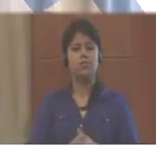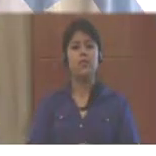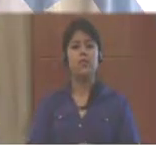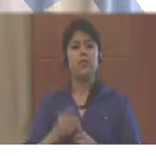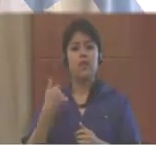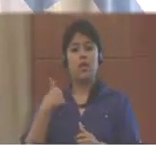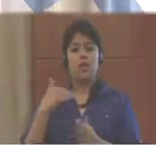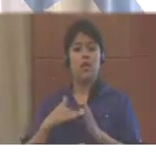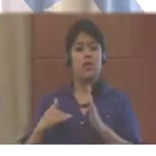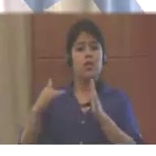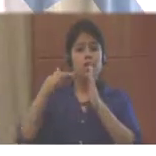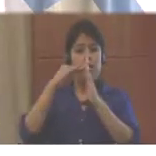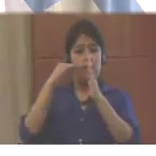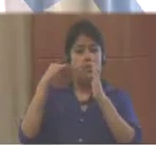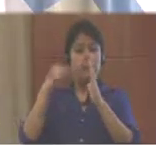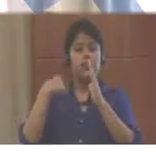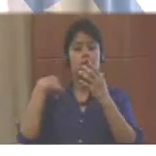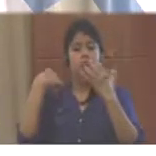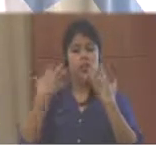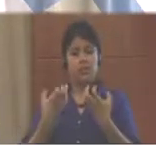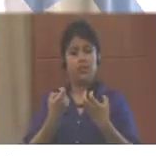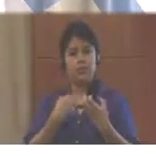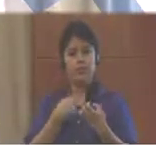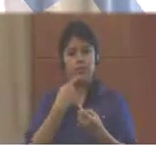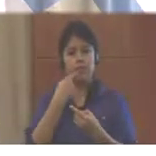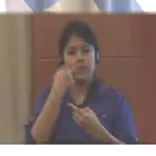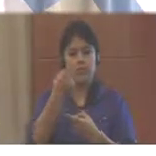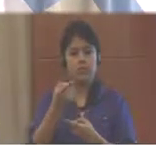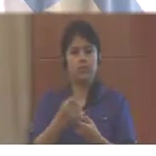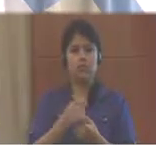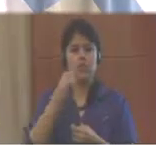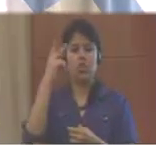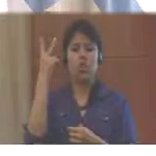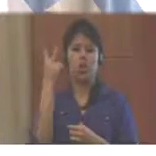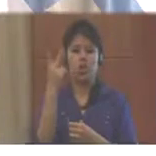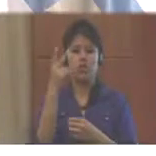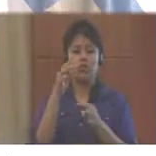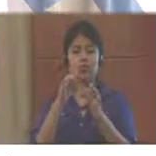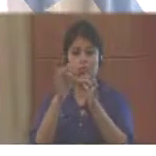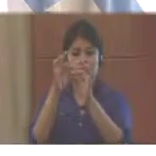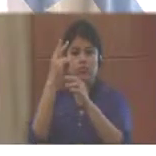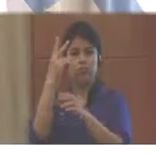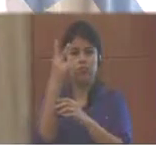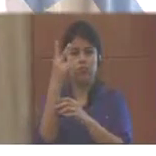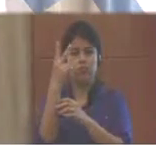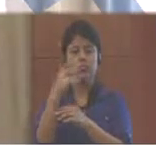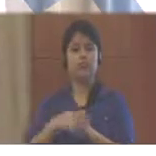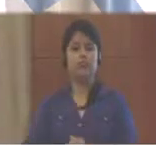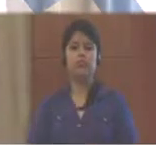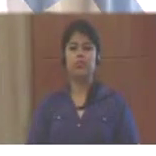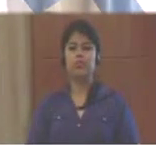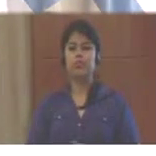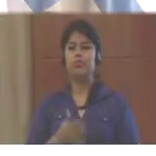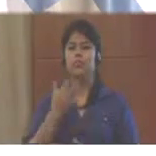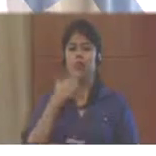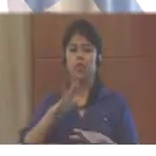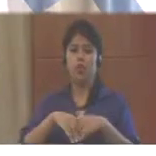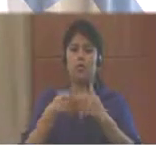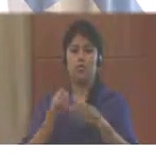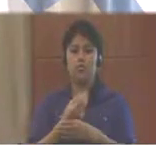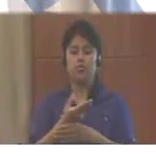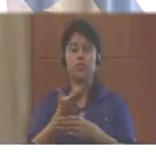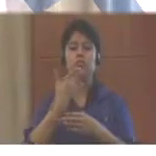their commitment. At this level, I would like to highlight two important aspects that I believe are fundamental